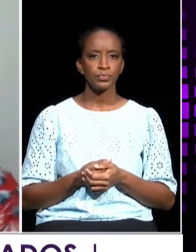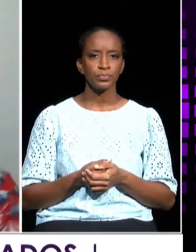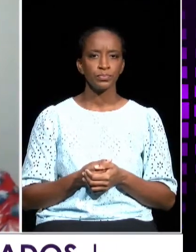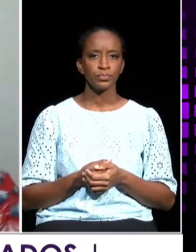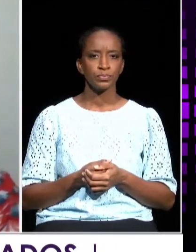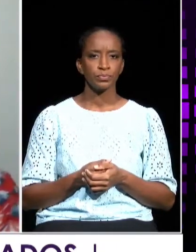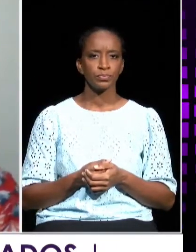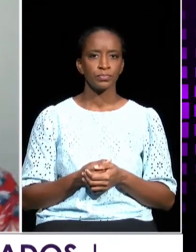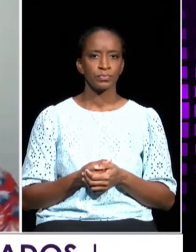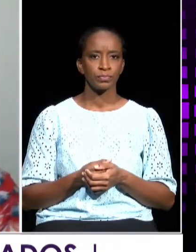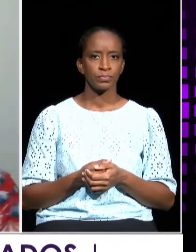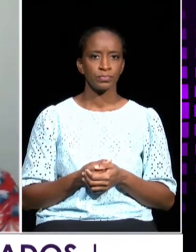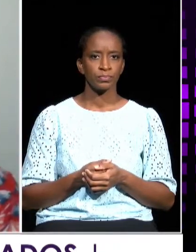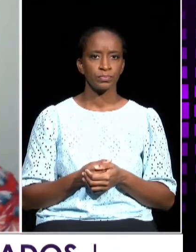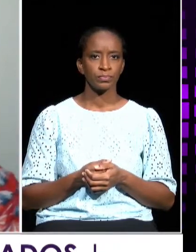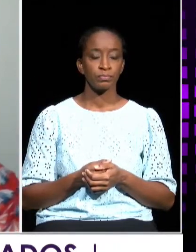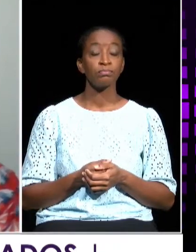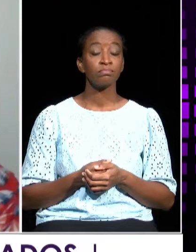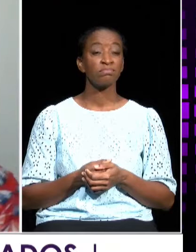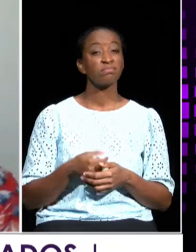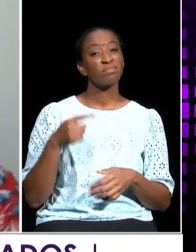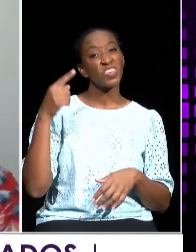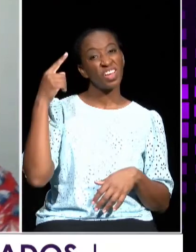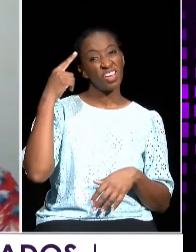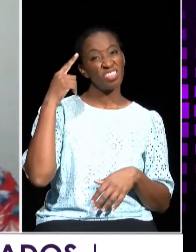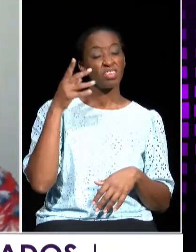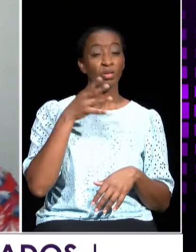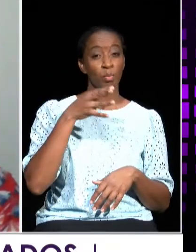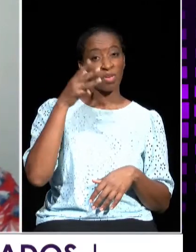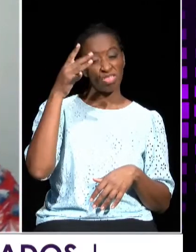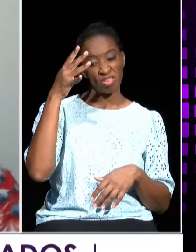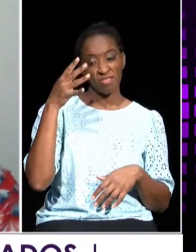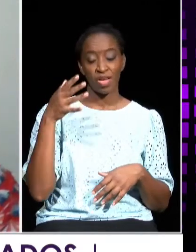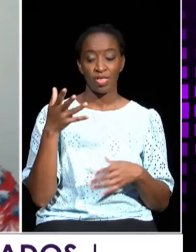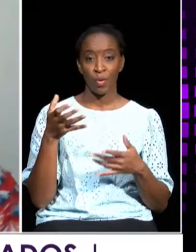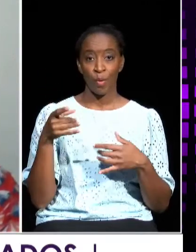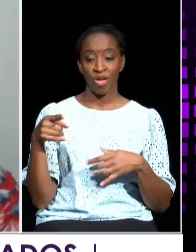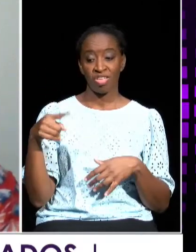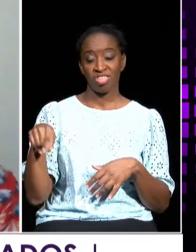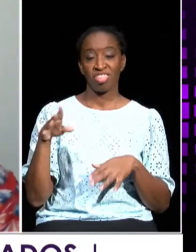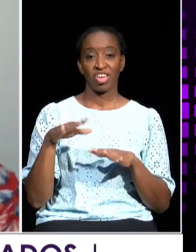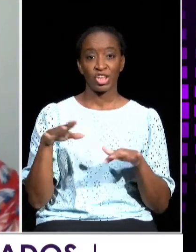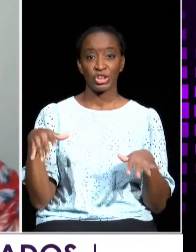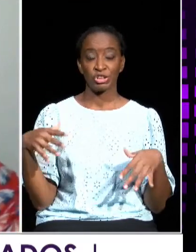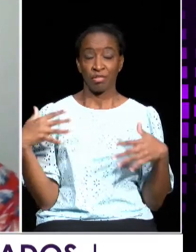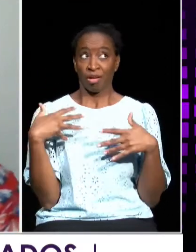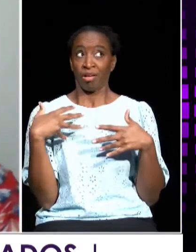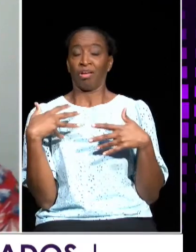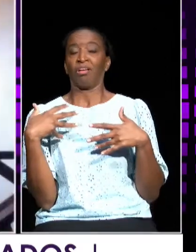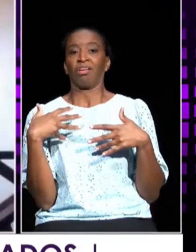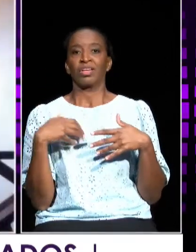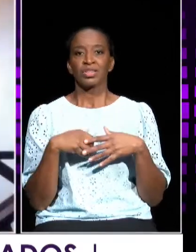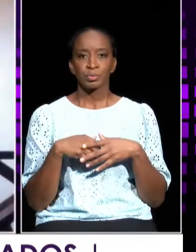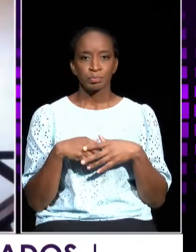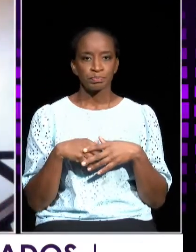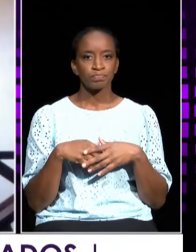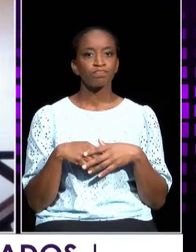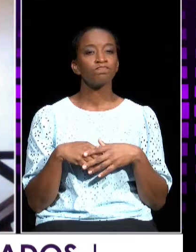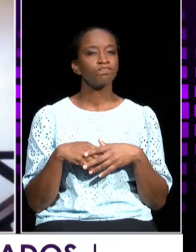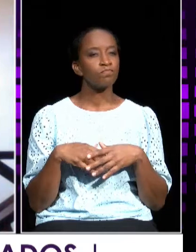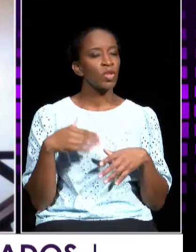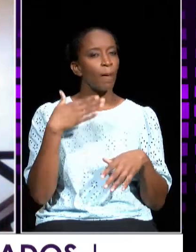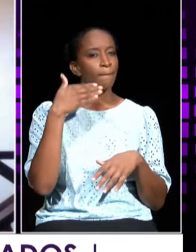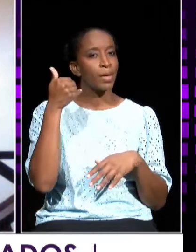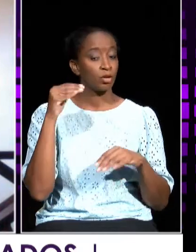I think that's a scare tactic that will only work when inflicted. I think what we need to do is to teach our